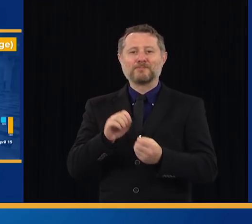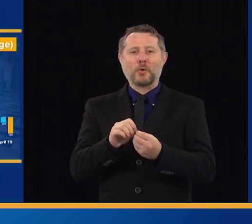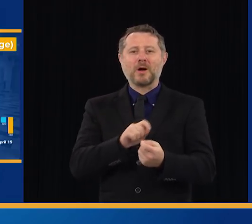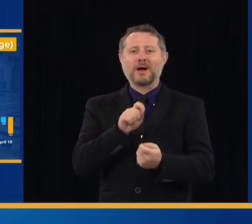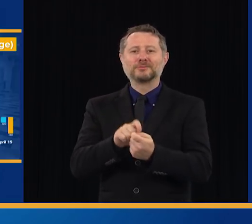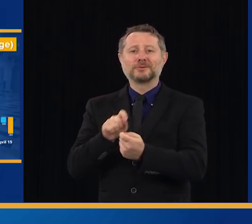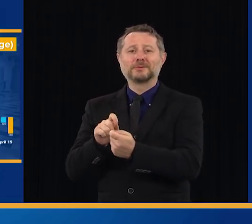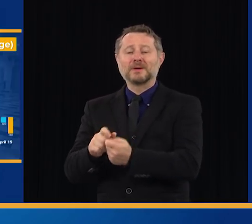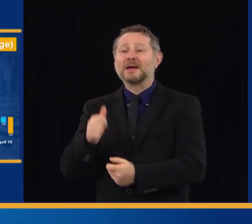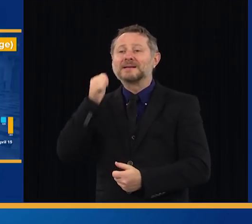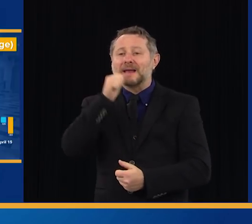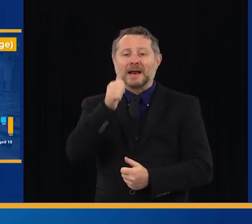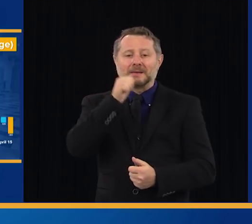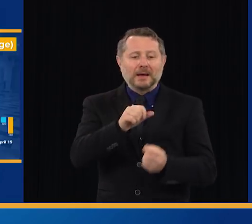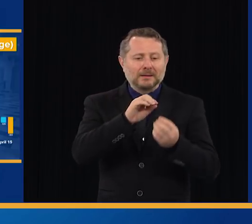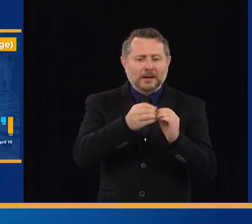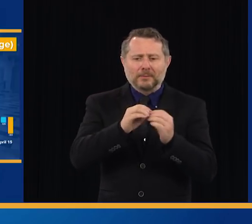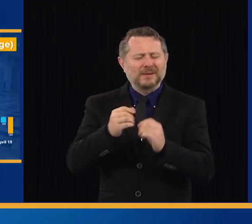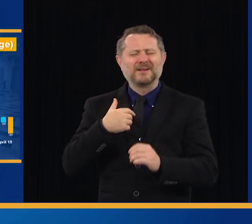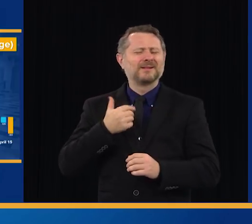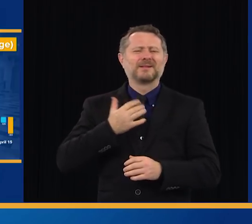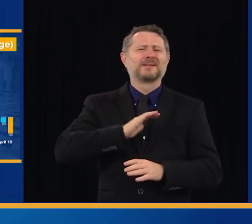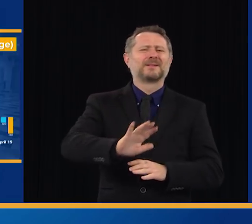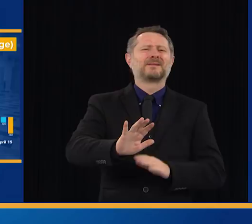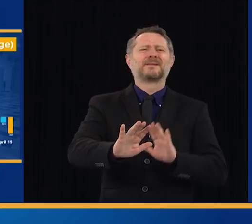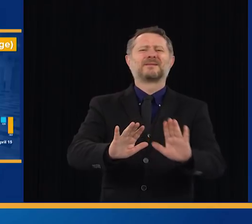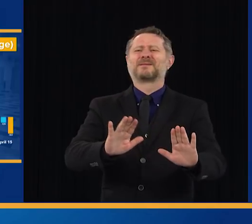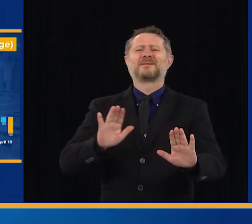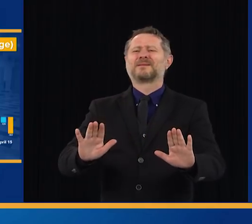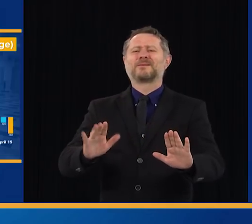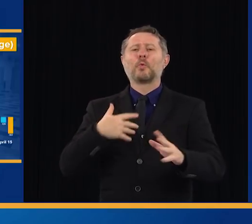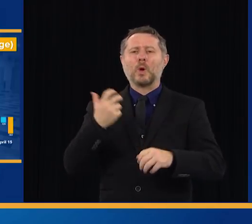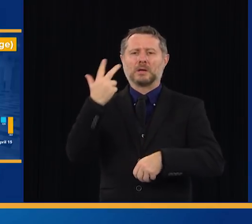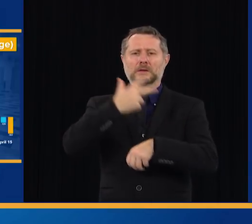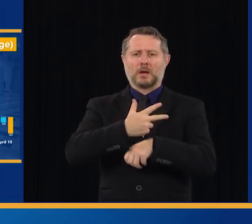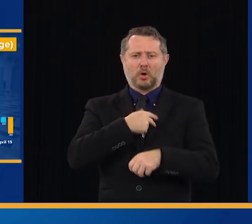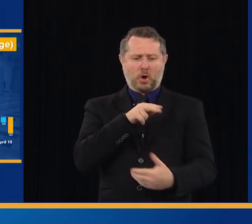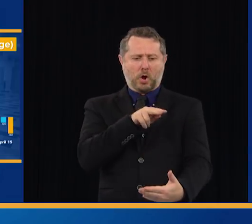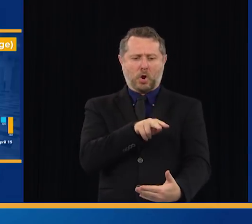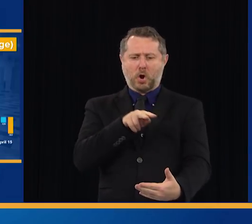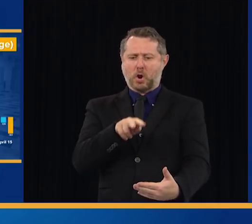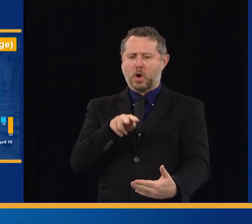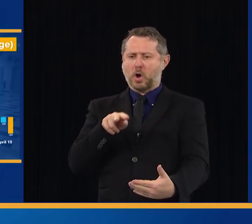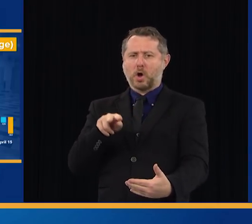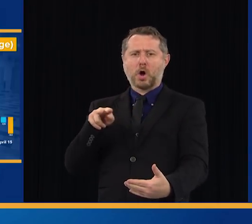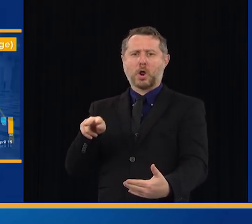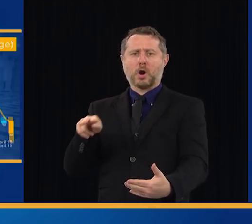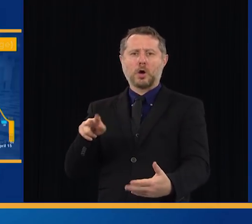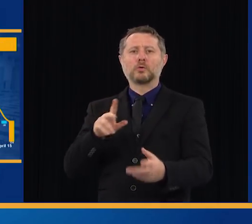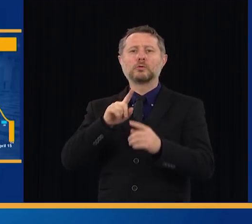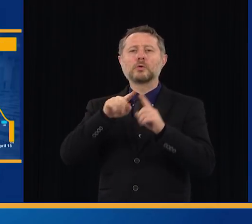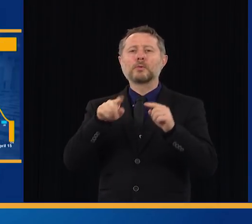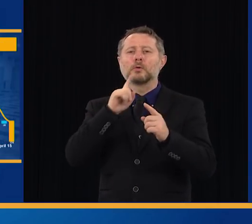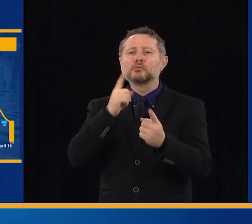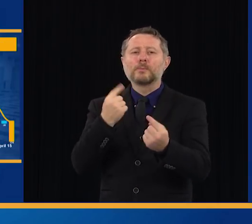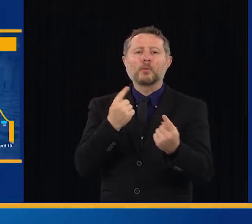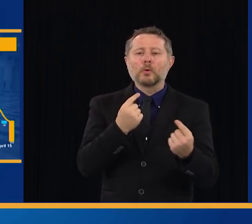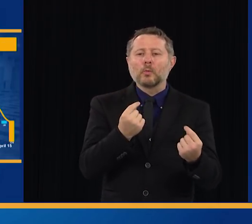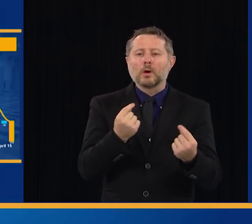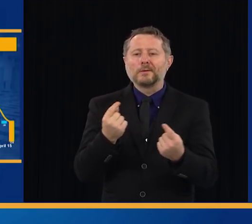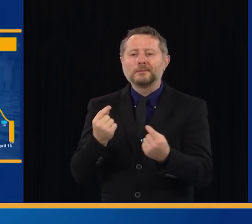about the day-to-day counts. This is all a new reporting system, but the three-day average is more